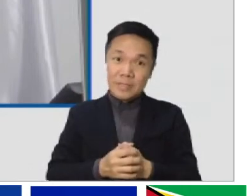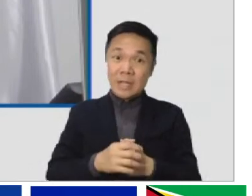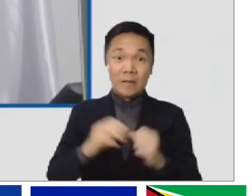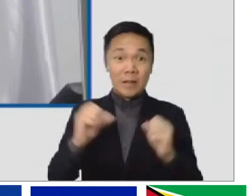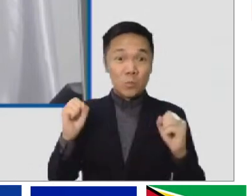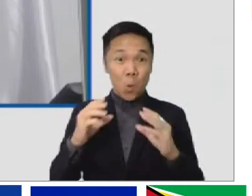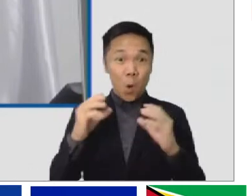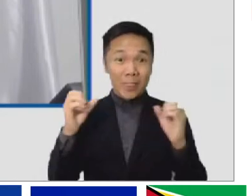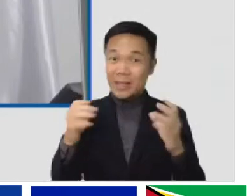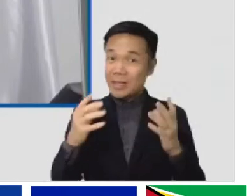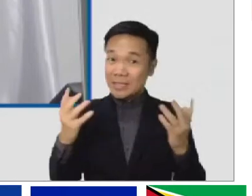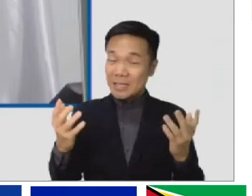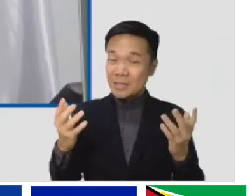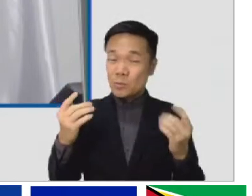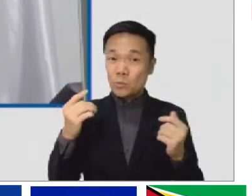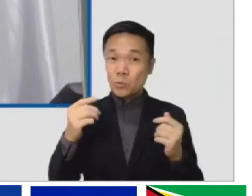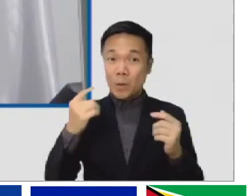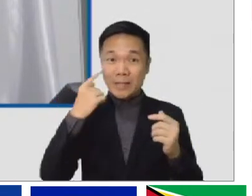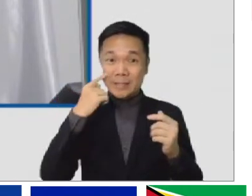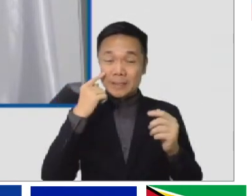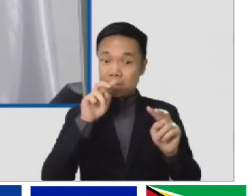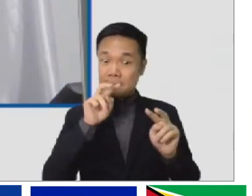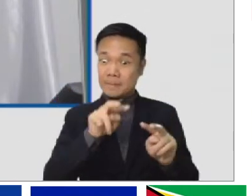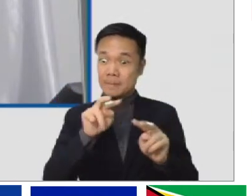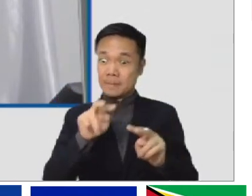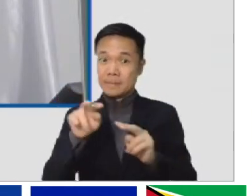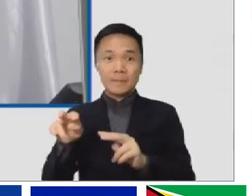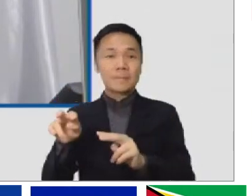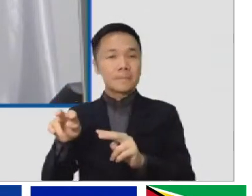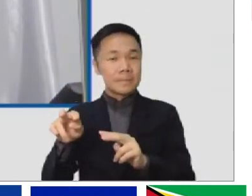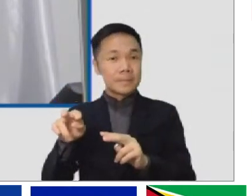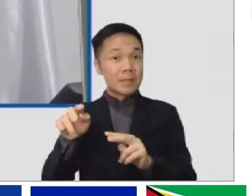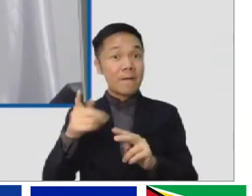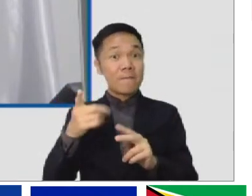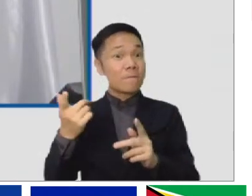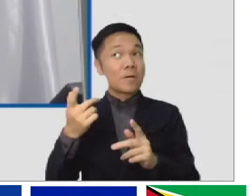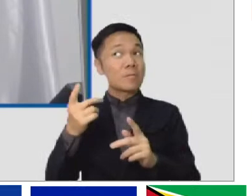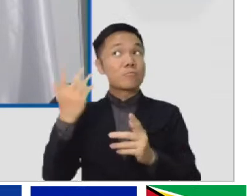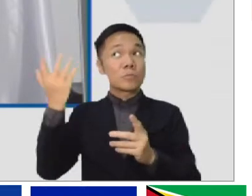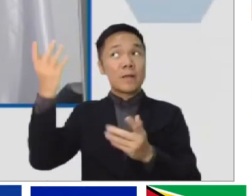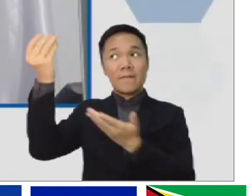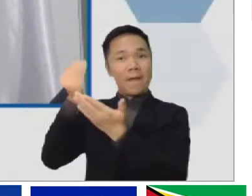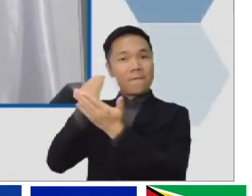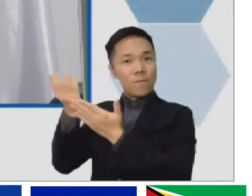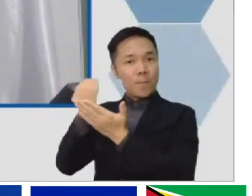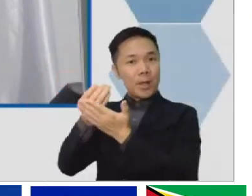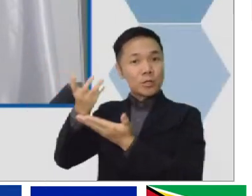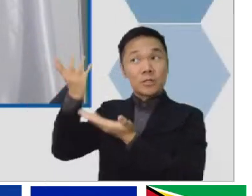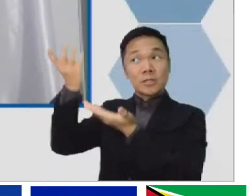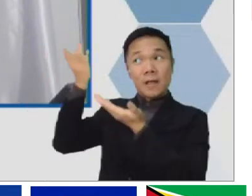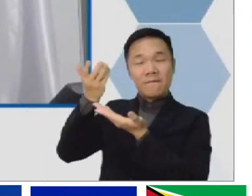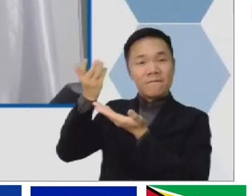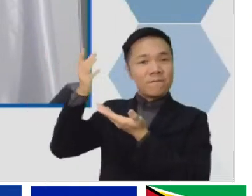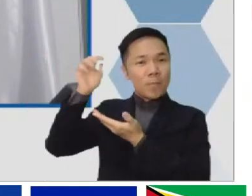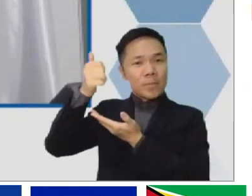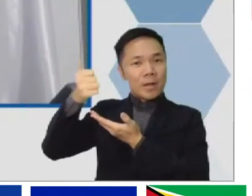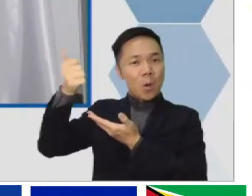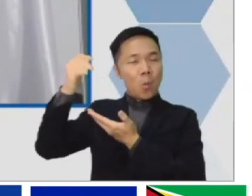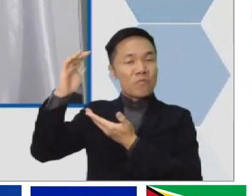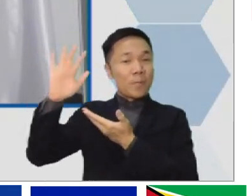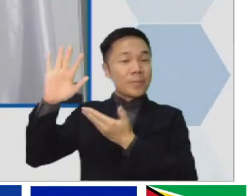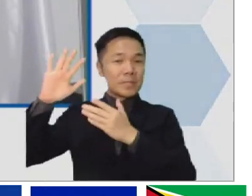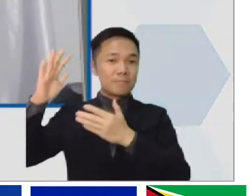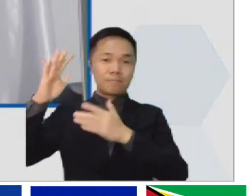to the World Meteorological Organization. And well, we are trying, of course, to